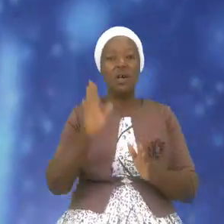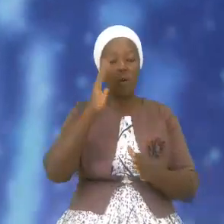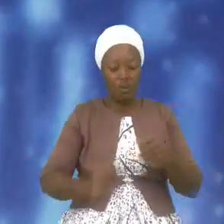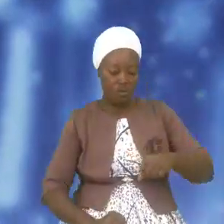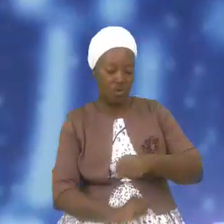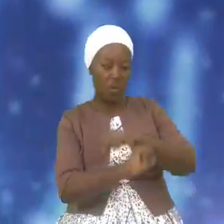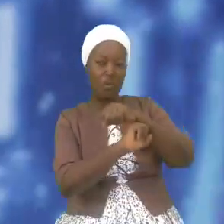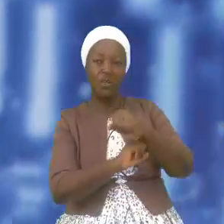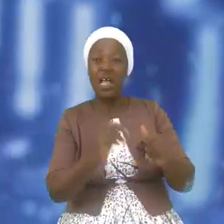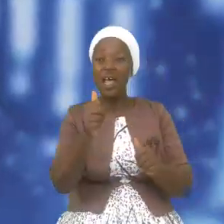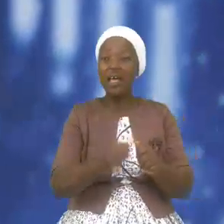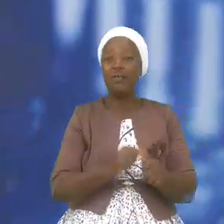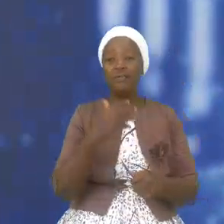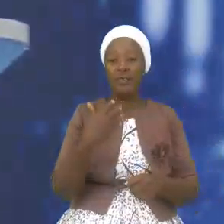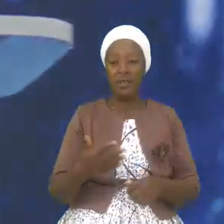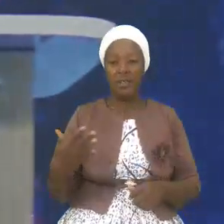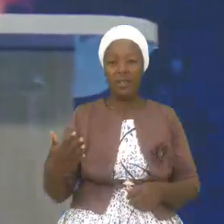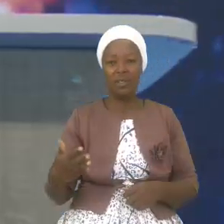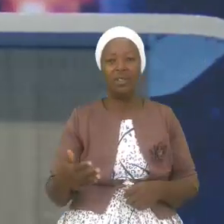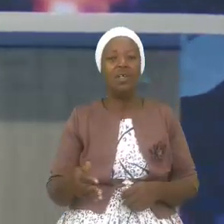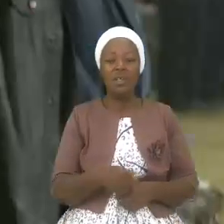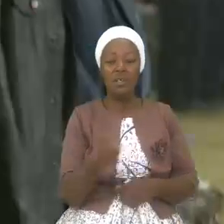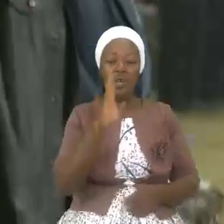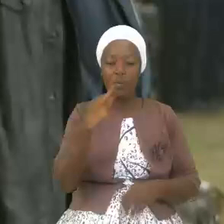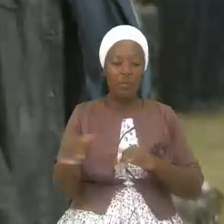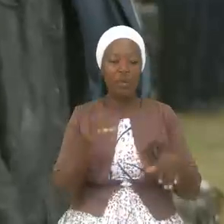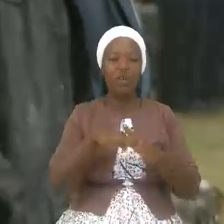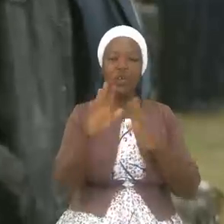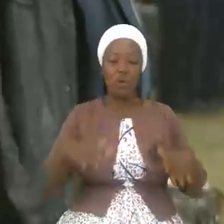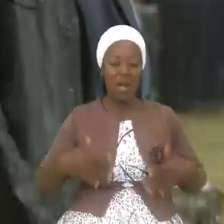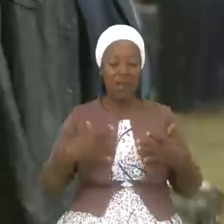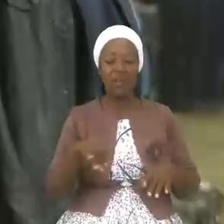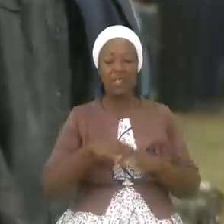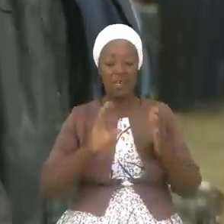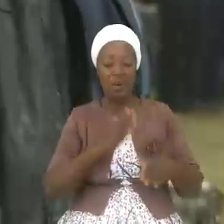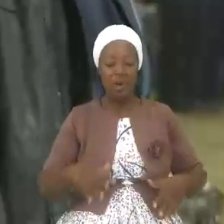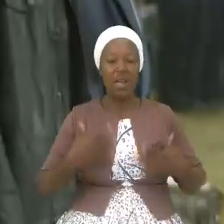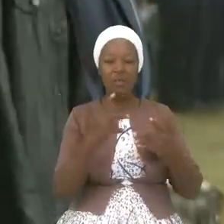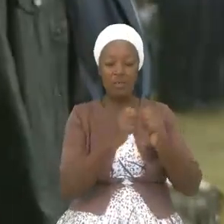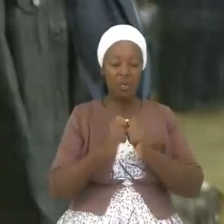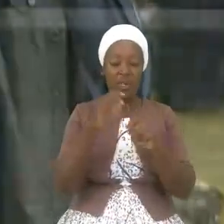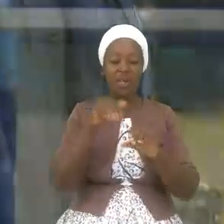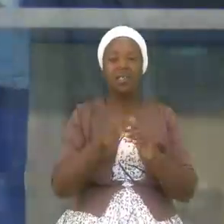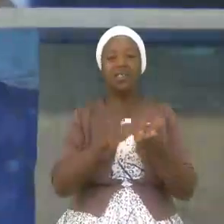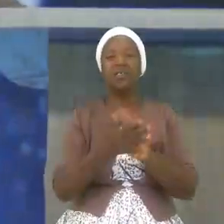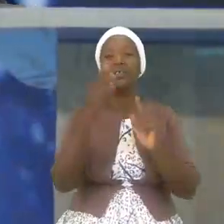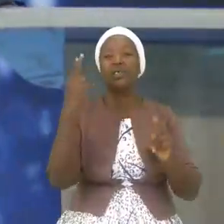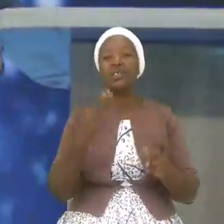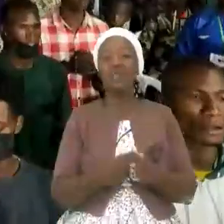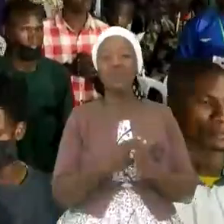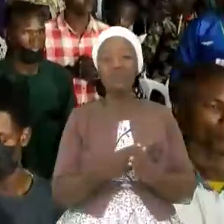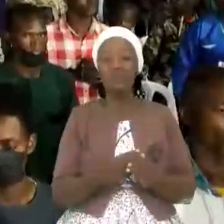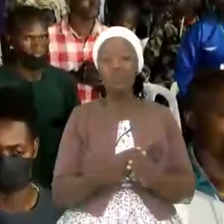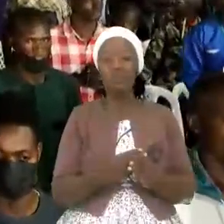your life, in our lives, in Jesus' name. Wonders in your life.